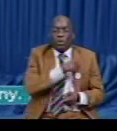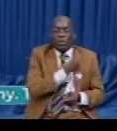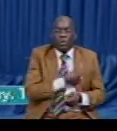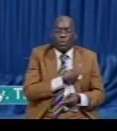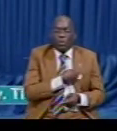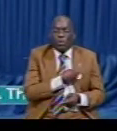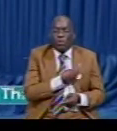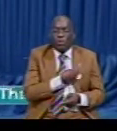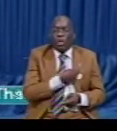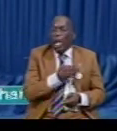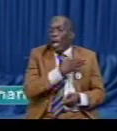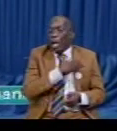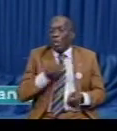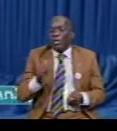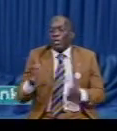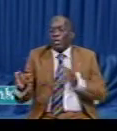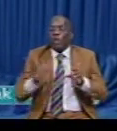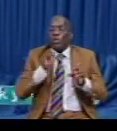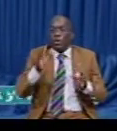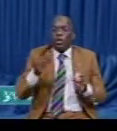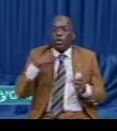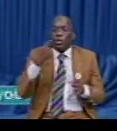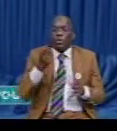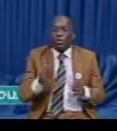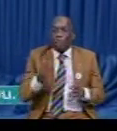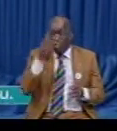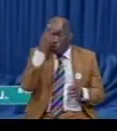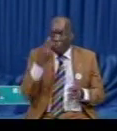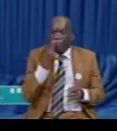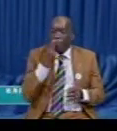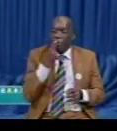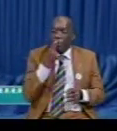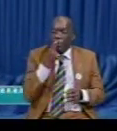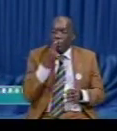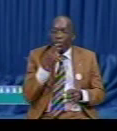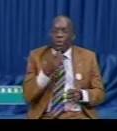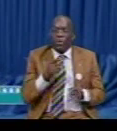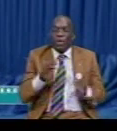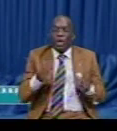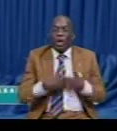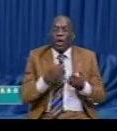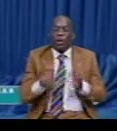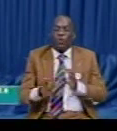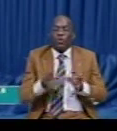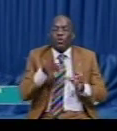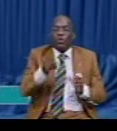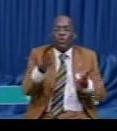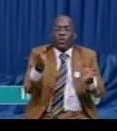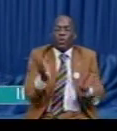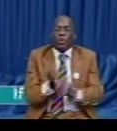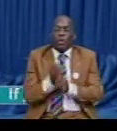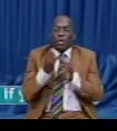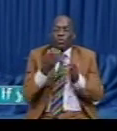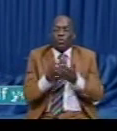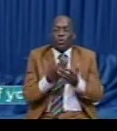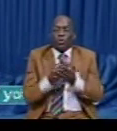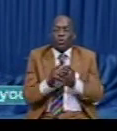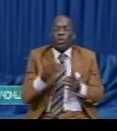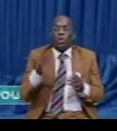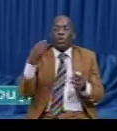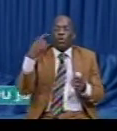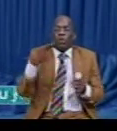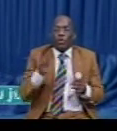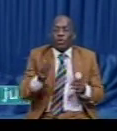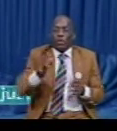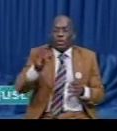want to tell them. I didn't tell my parents, so I was like, probably I get the money for x-ray to go to the hospital. I was like, just like, let me just leave it to God. This is between